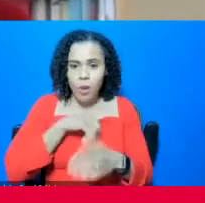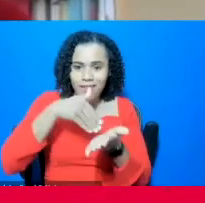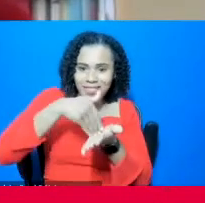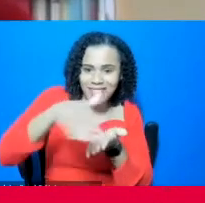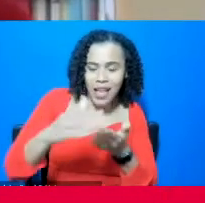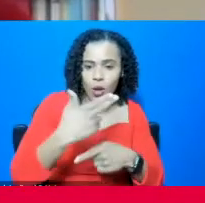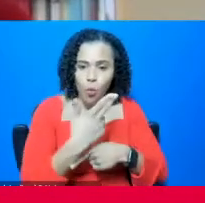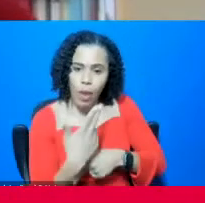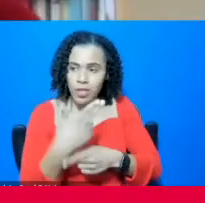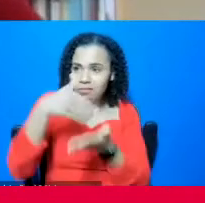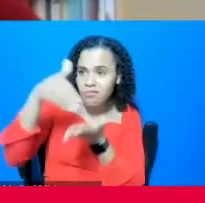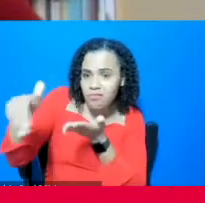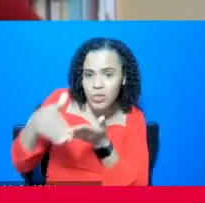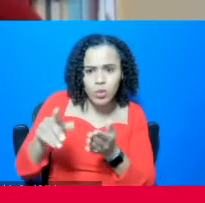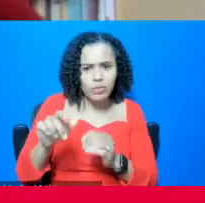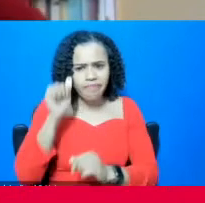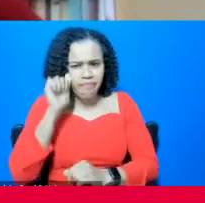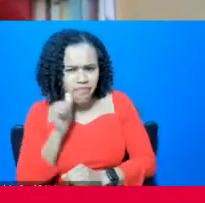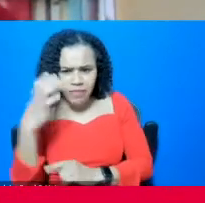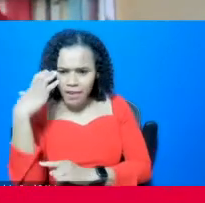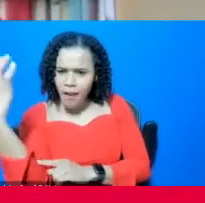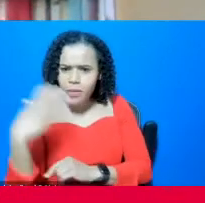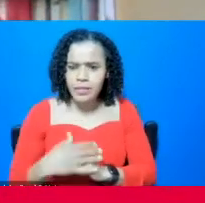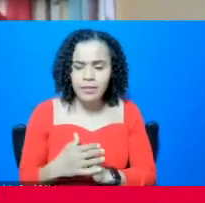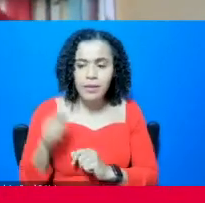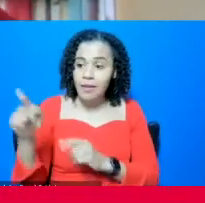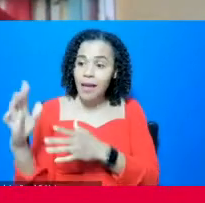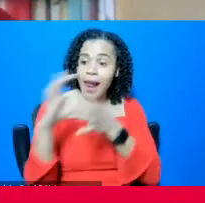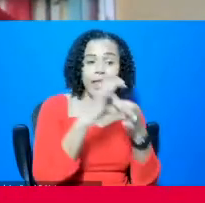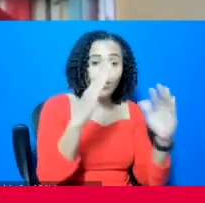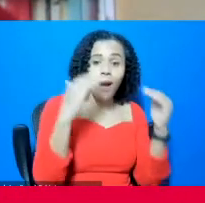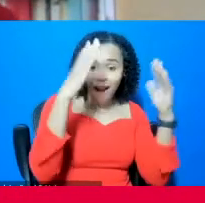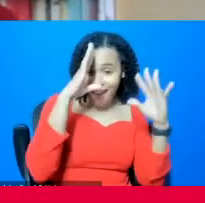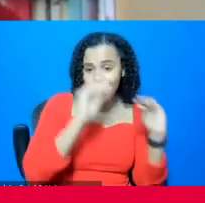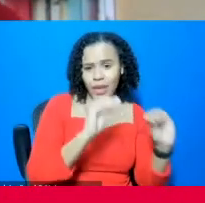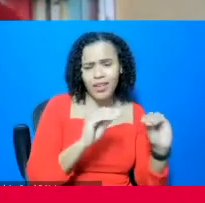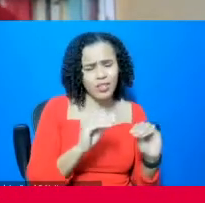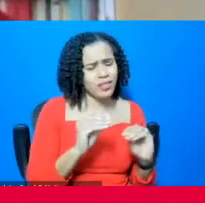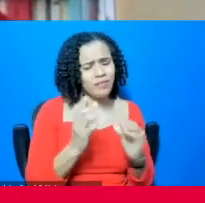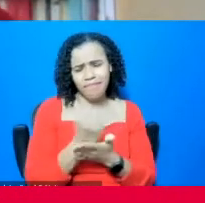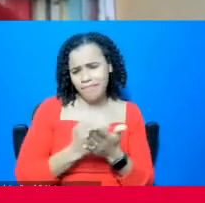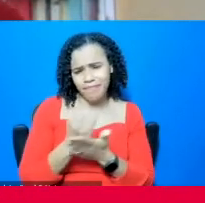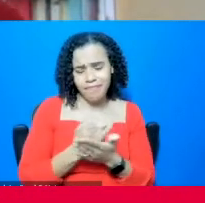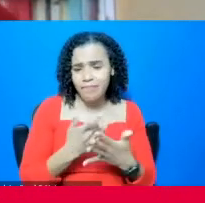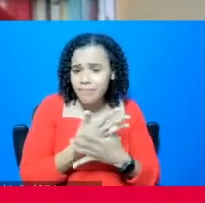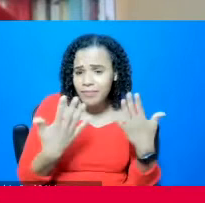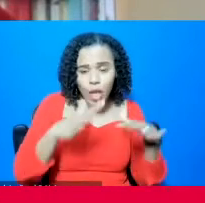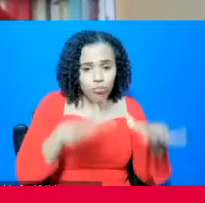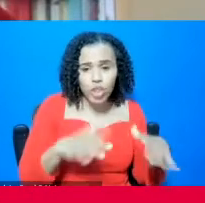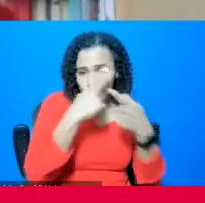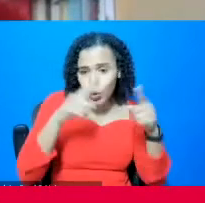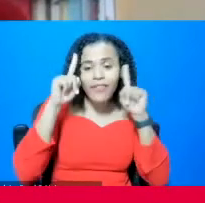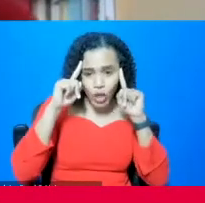governments. And the link that this has to higher education is a really crude one. Multiple British universities have direct